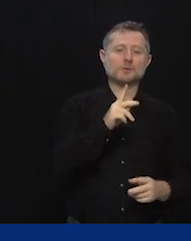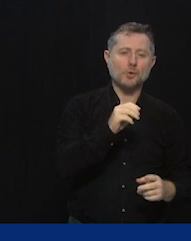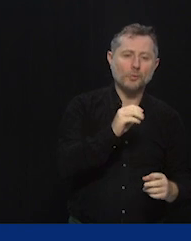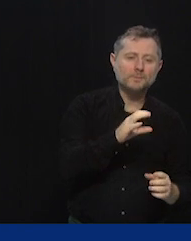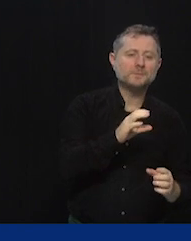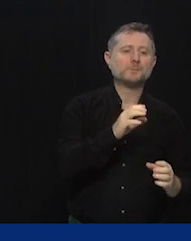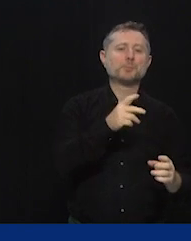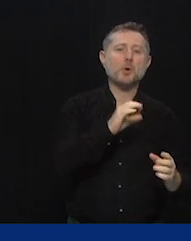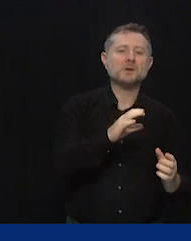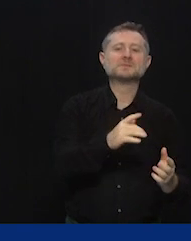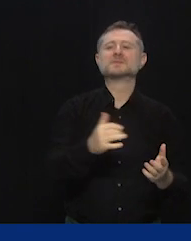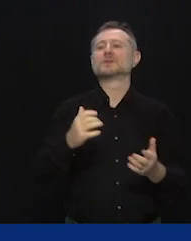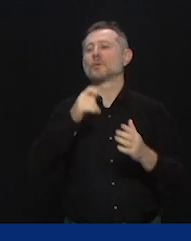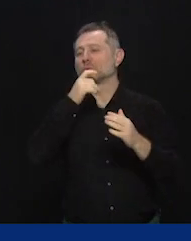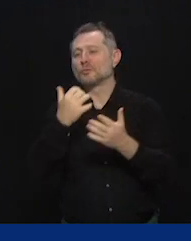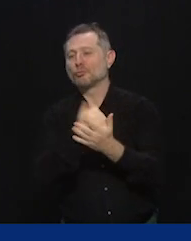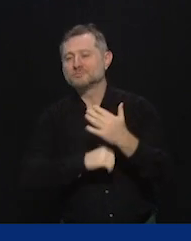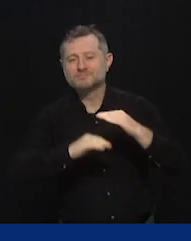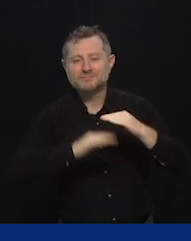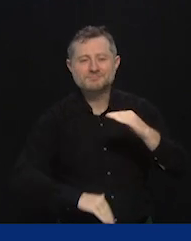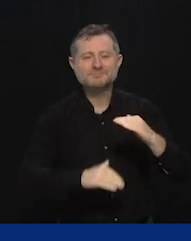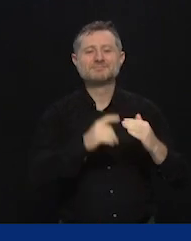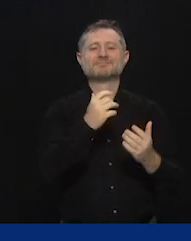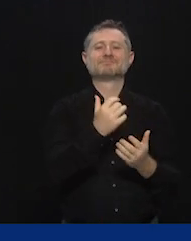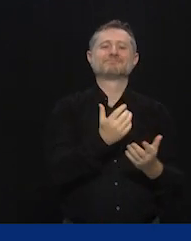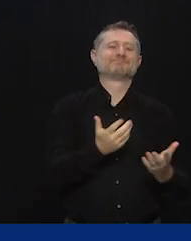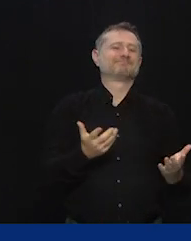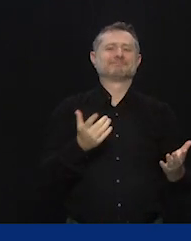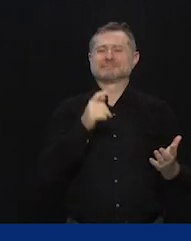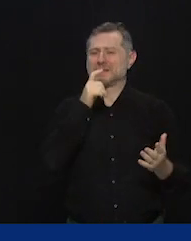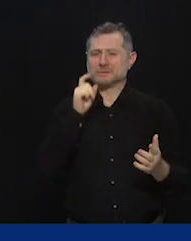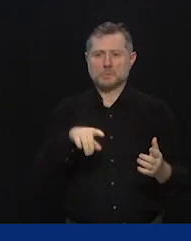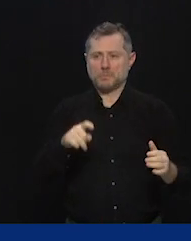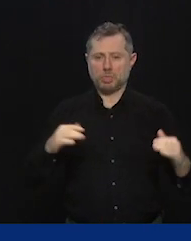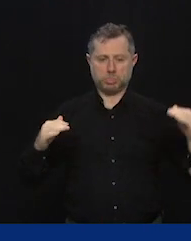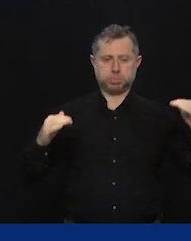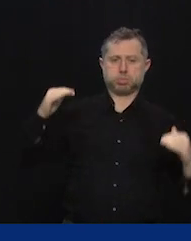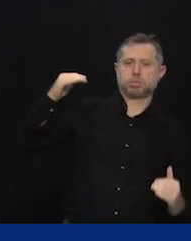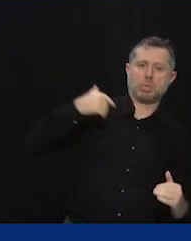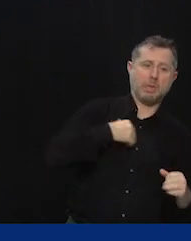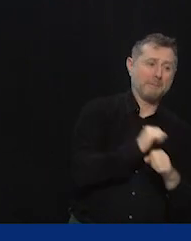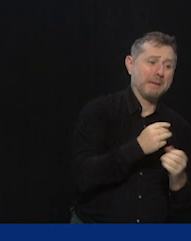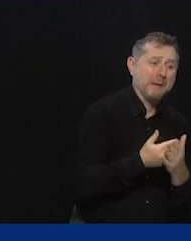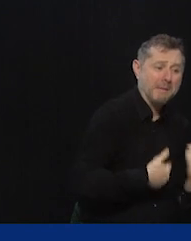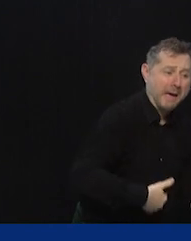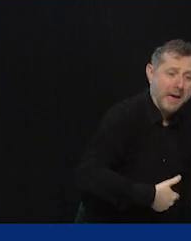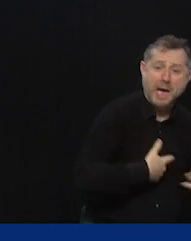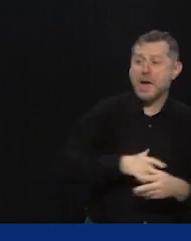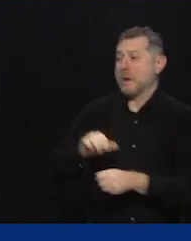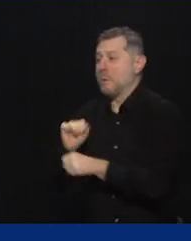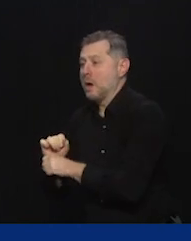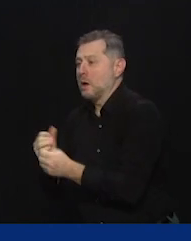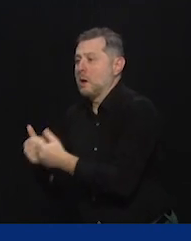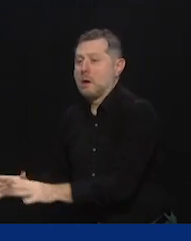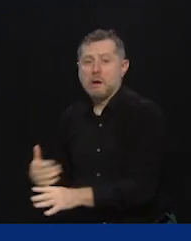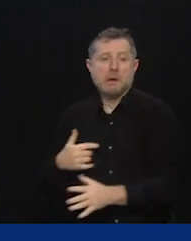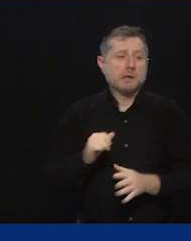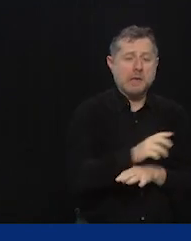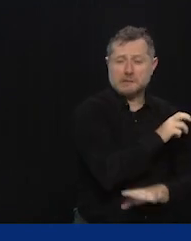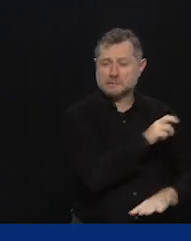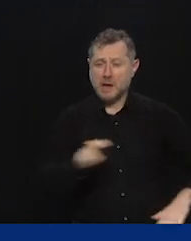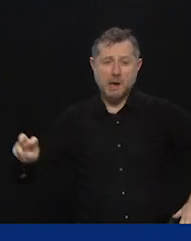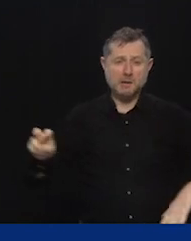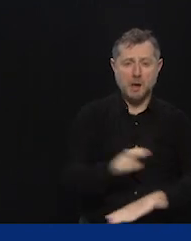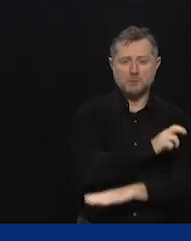having a baby or caring for a seriously loved one and losing their jobs. Sadly, we know that's not the case for millions